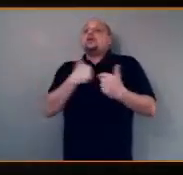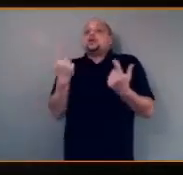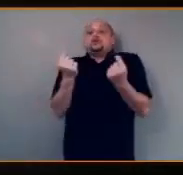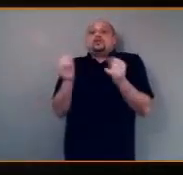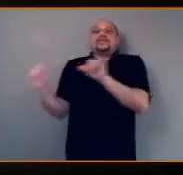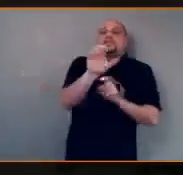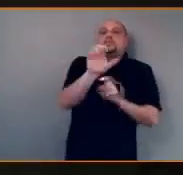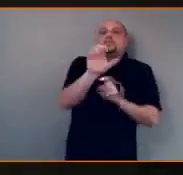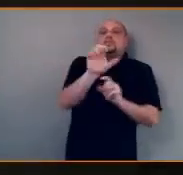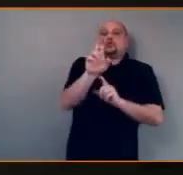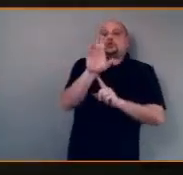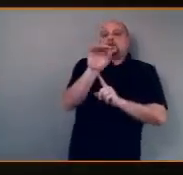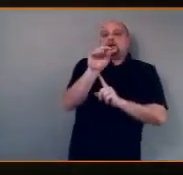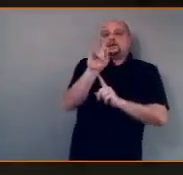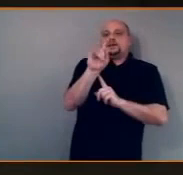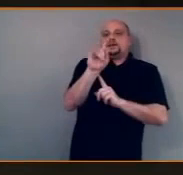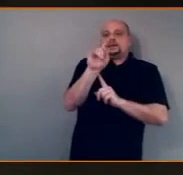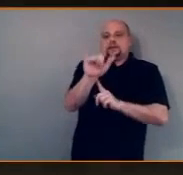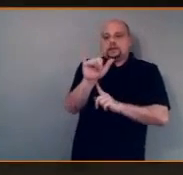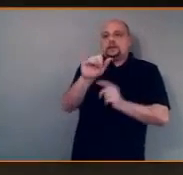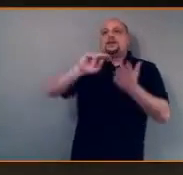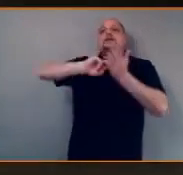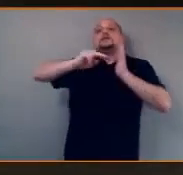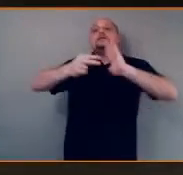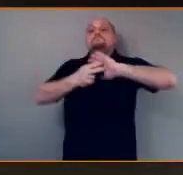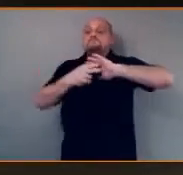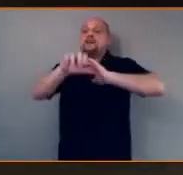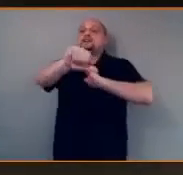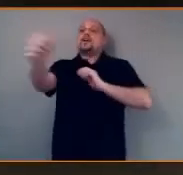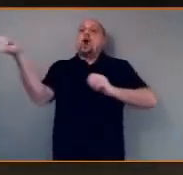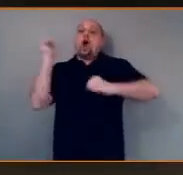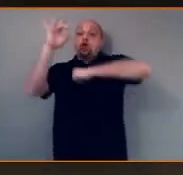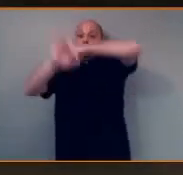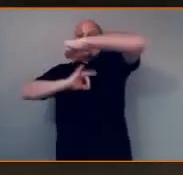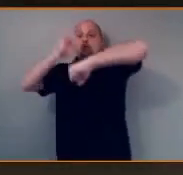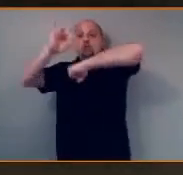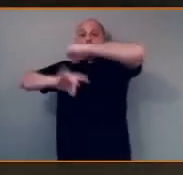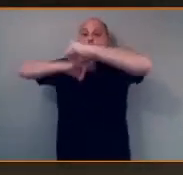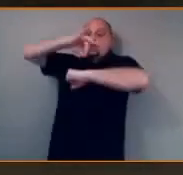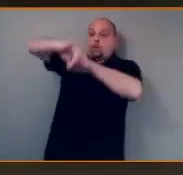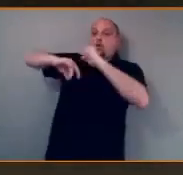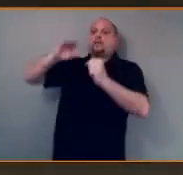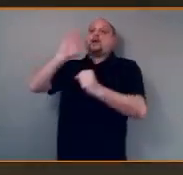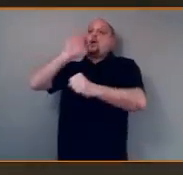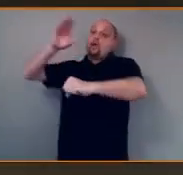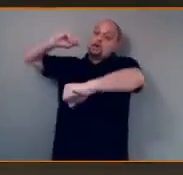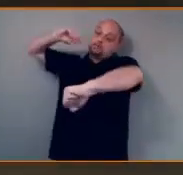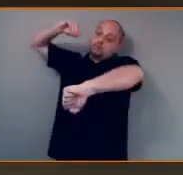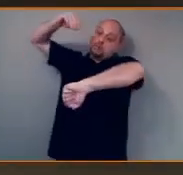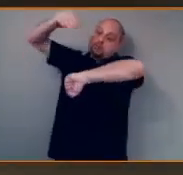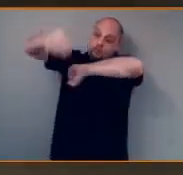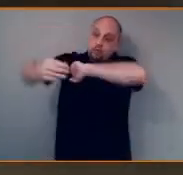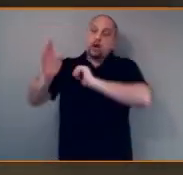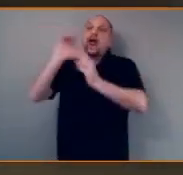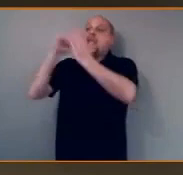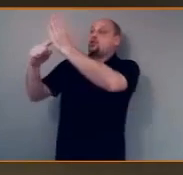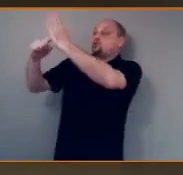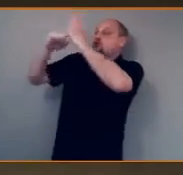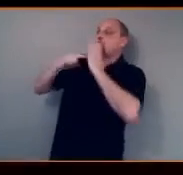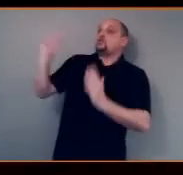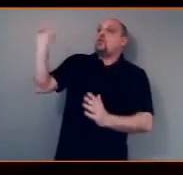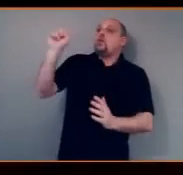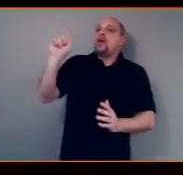had images from some of our assets, and hopefully we'll get some pictures sometime in the future to see where these